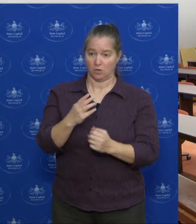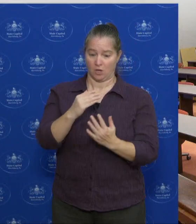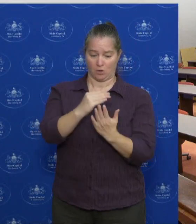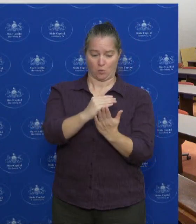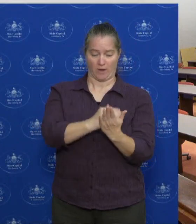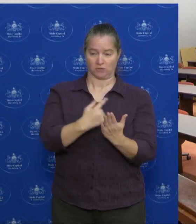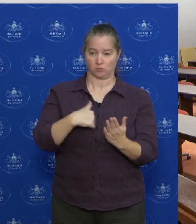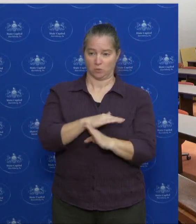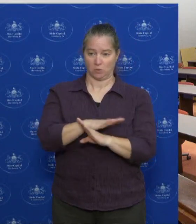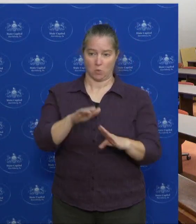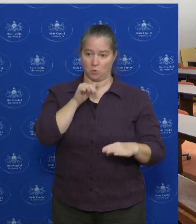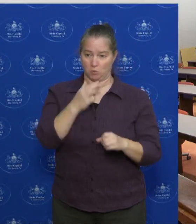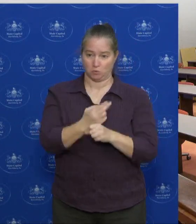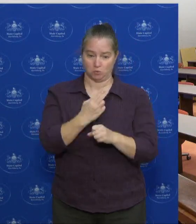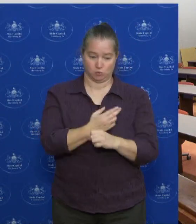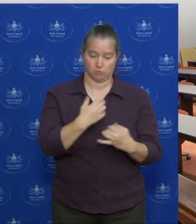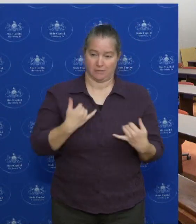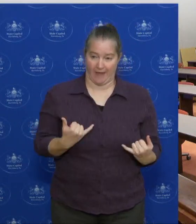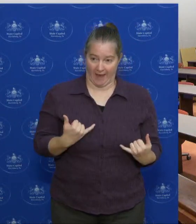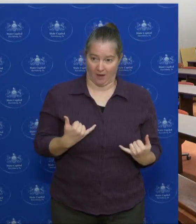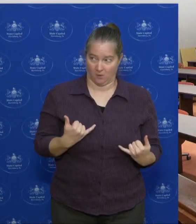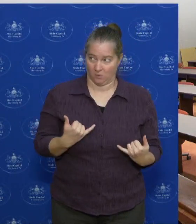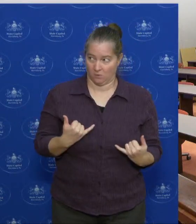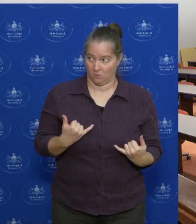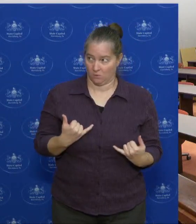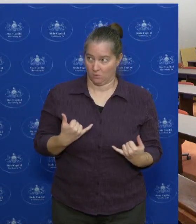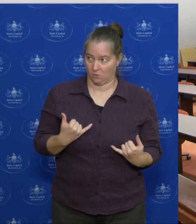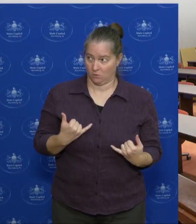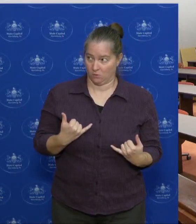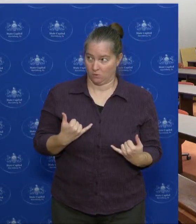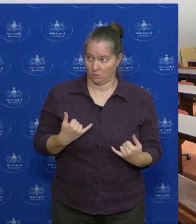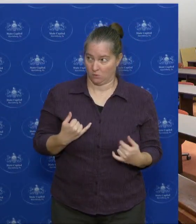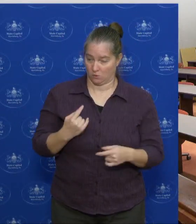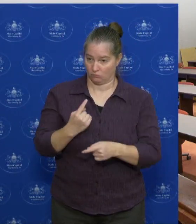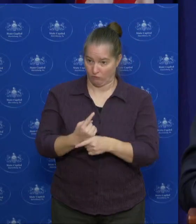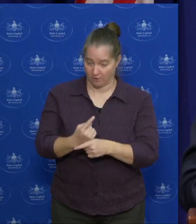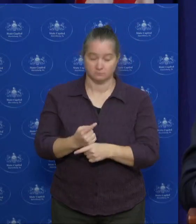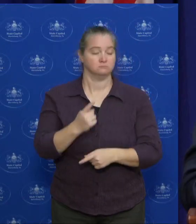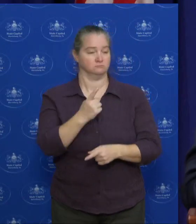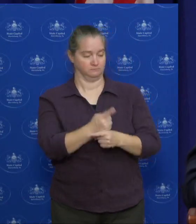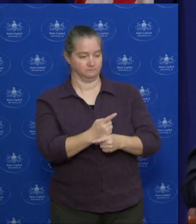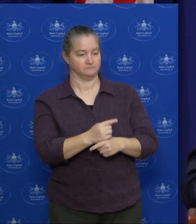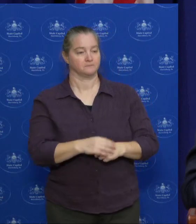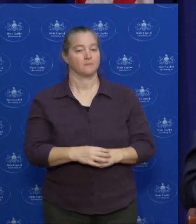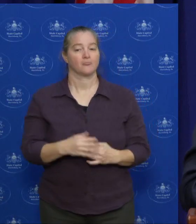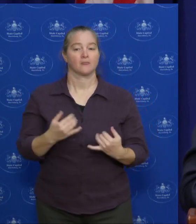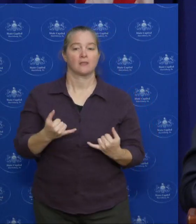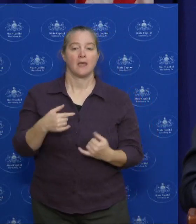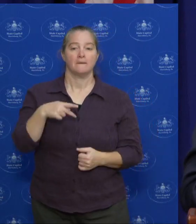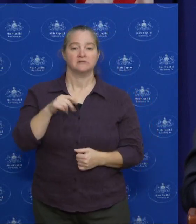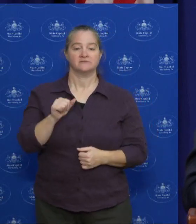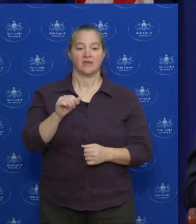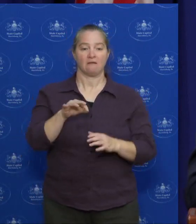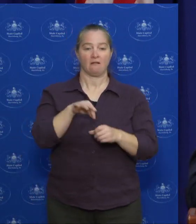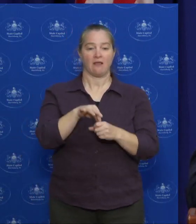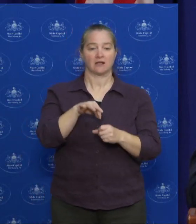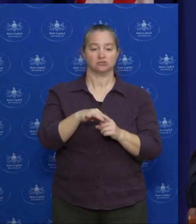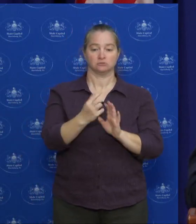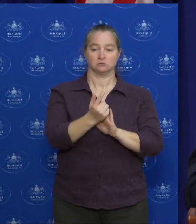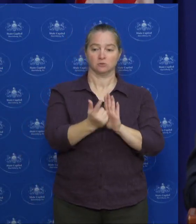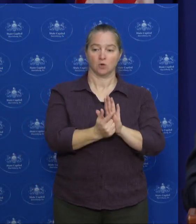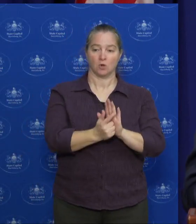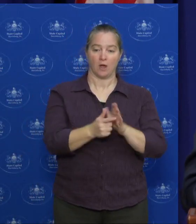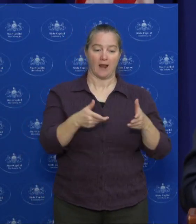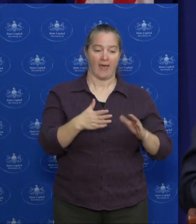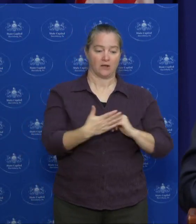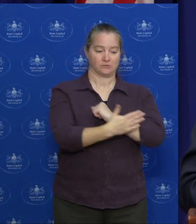use now to try to clear the dead people off our voter rolls. That's right. Right now, the Pennsylvania Election Code really only allows counties